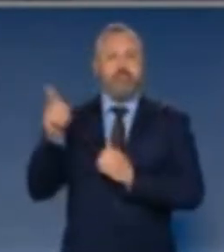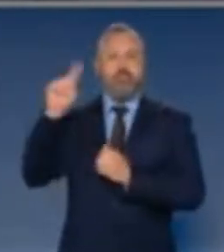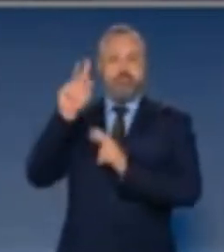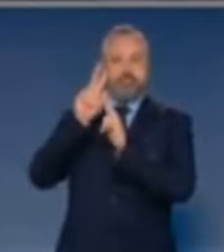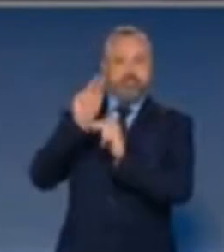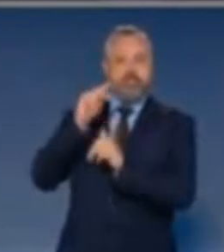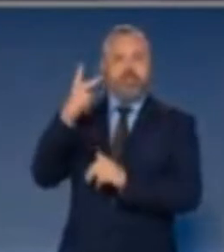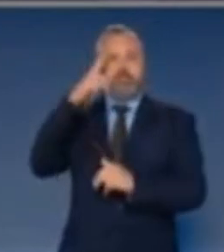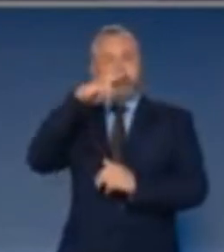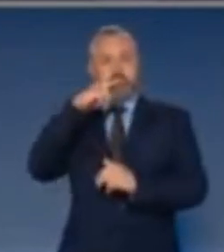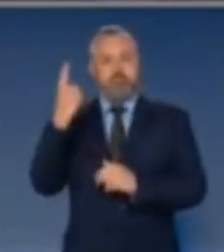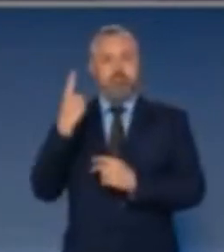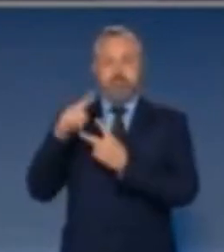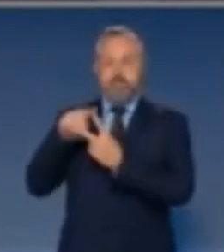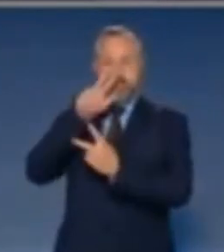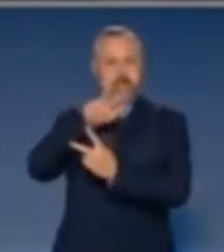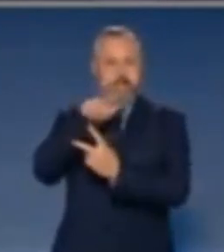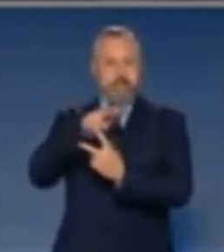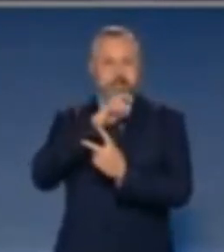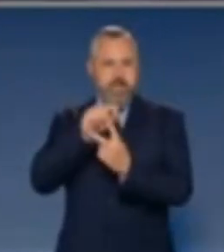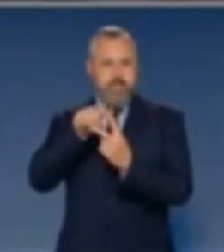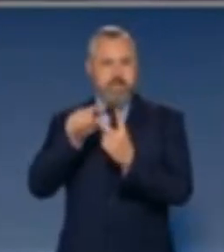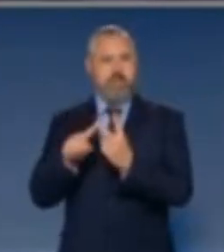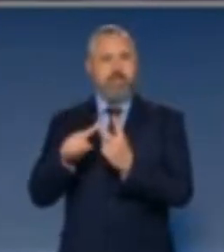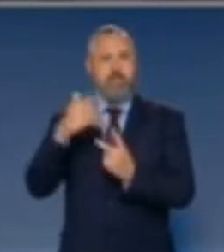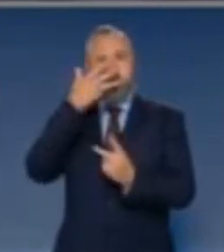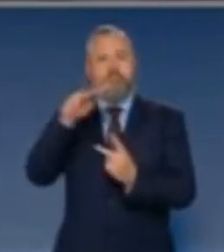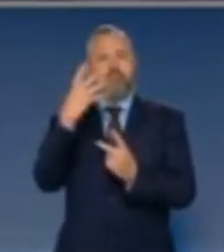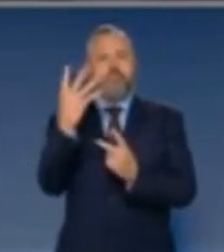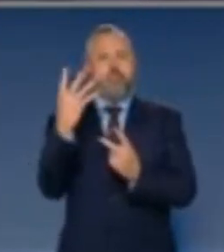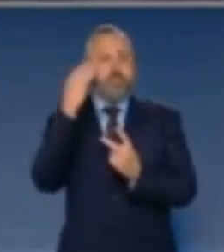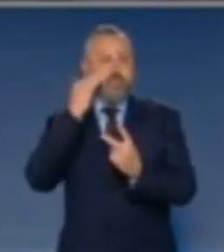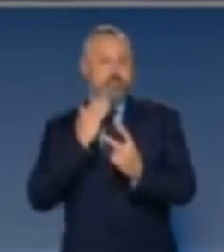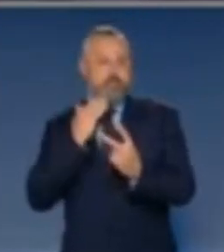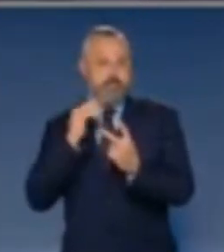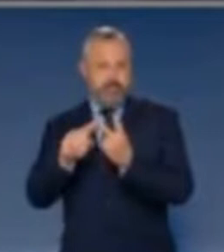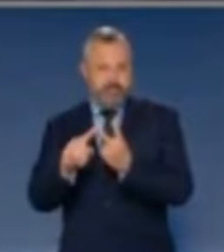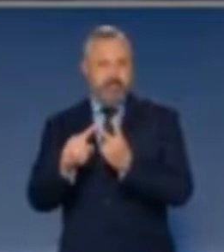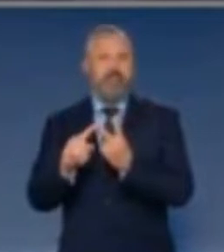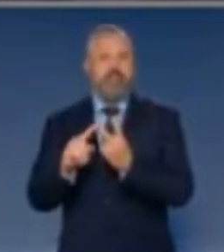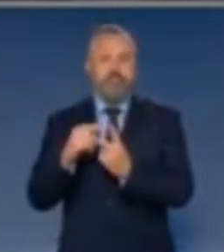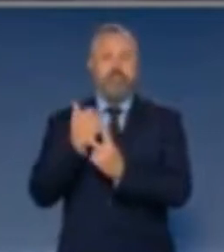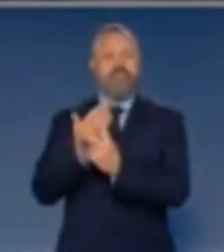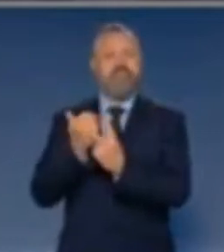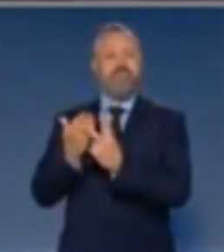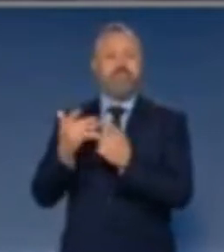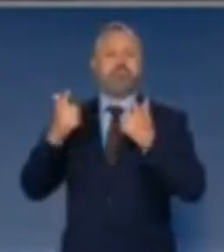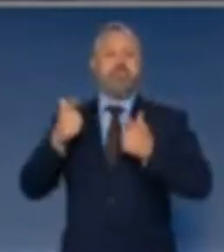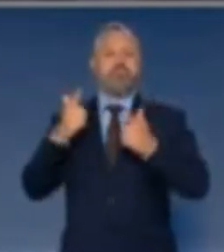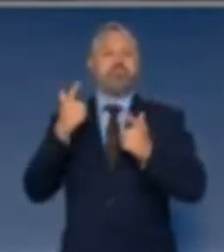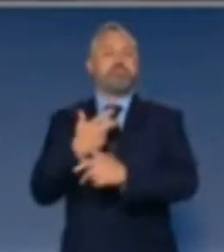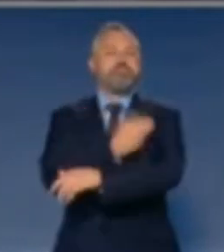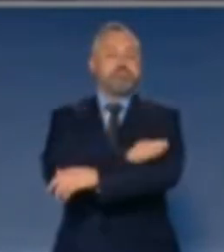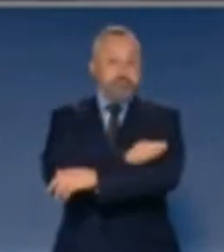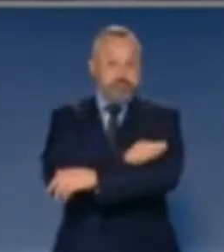the 88-year-old male and the 94-year-old female, who were given more than the recommended dose.